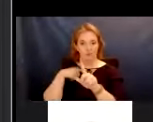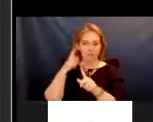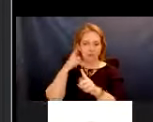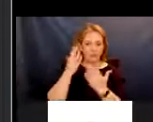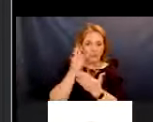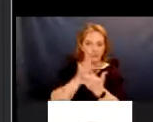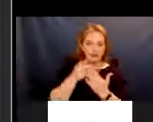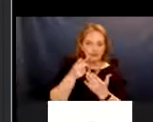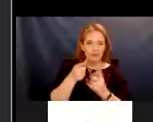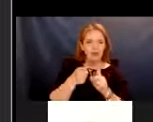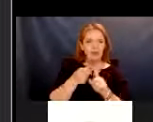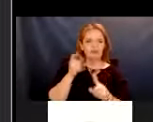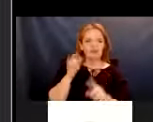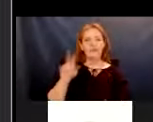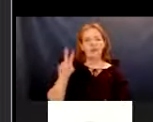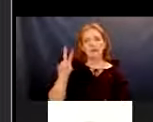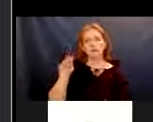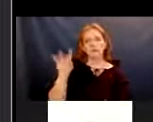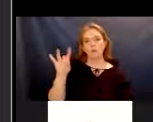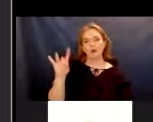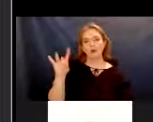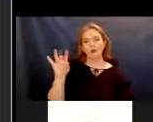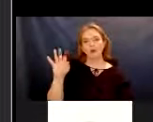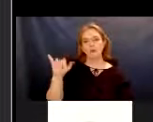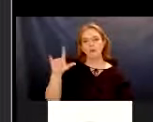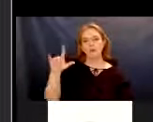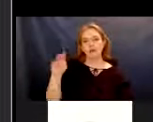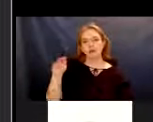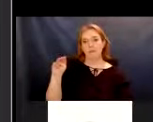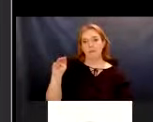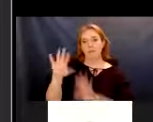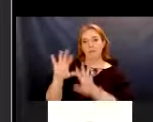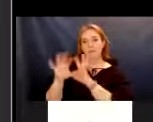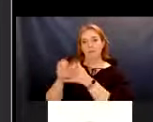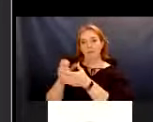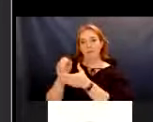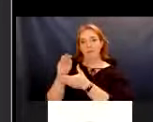the 208 Film Society. We've been doing,